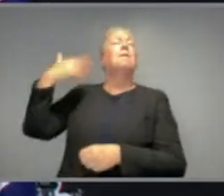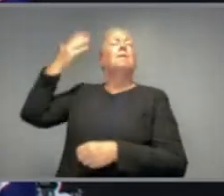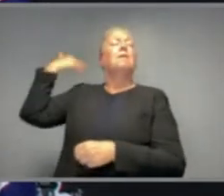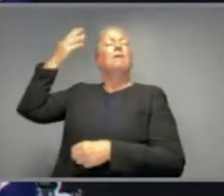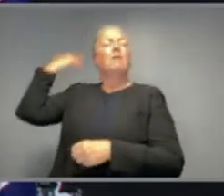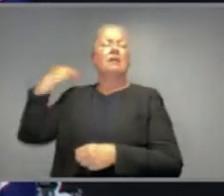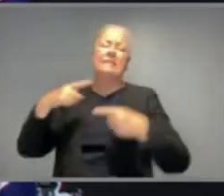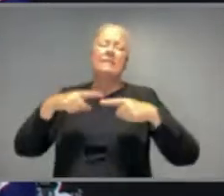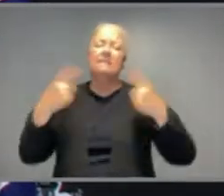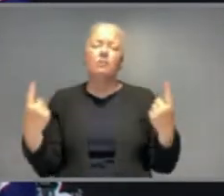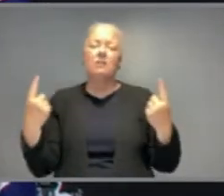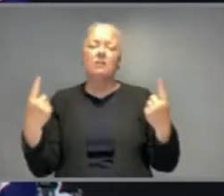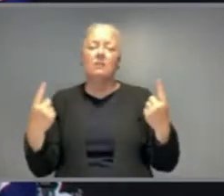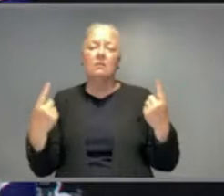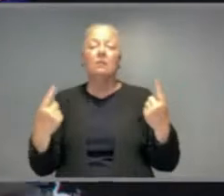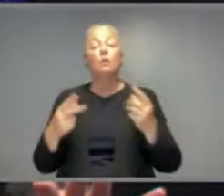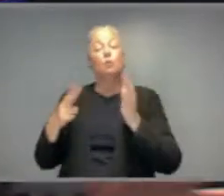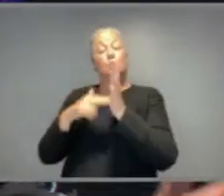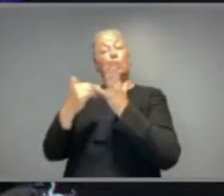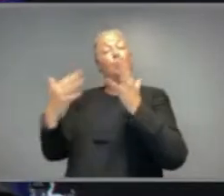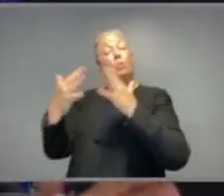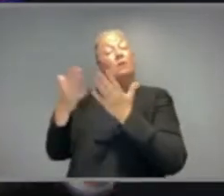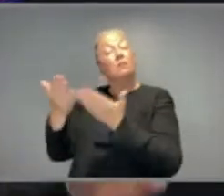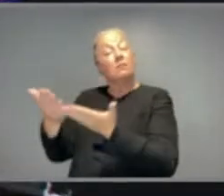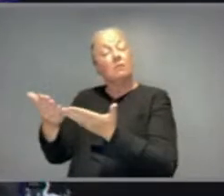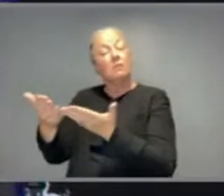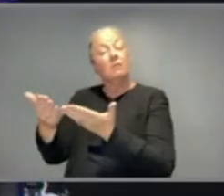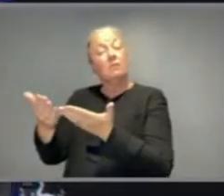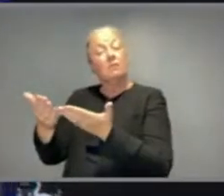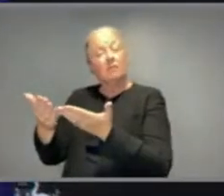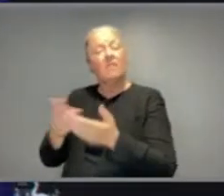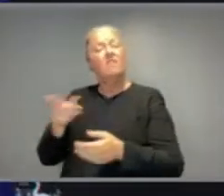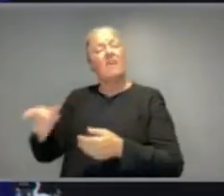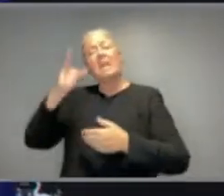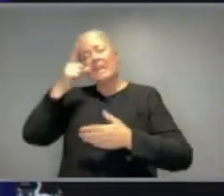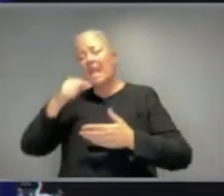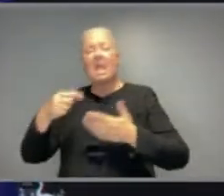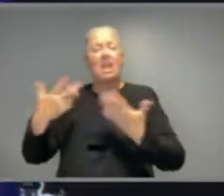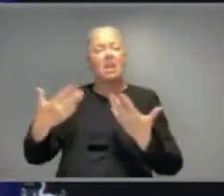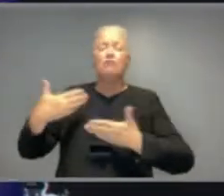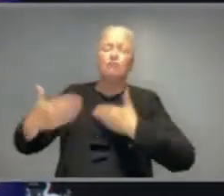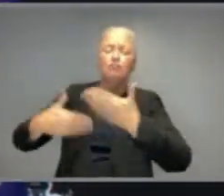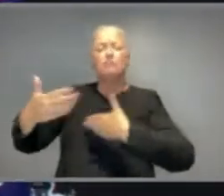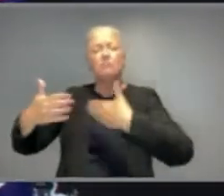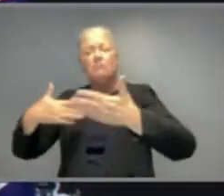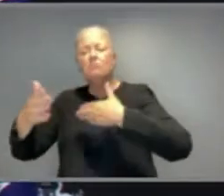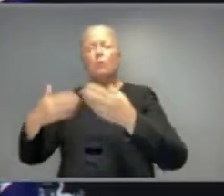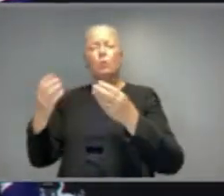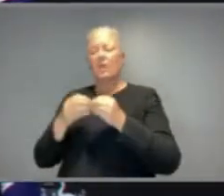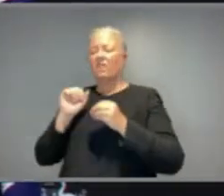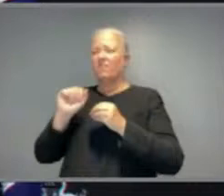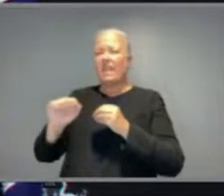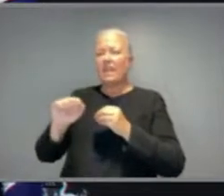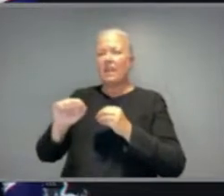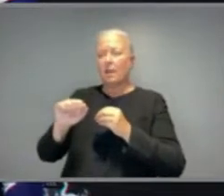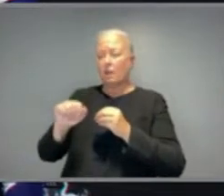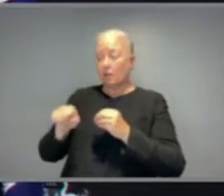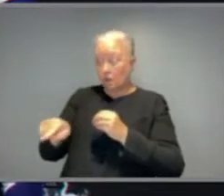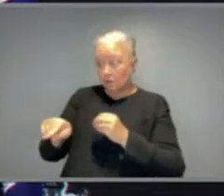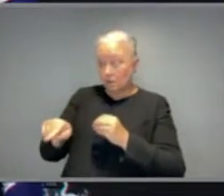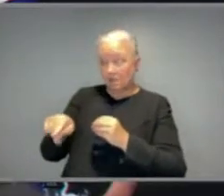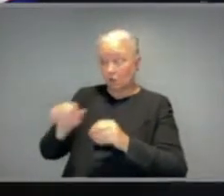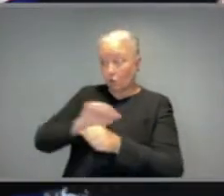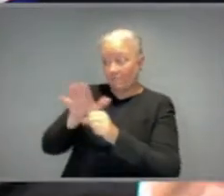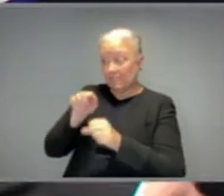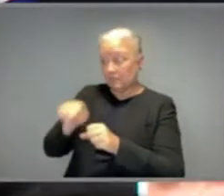states like New South Wales had been in a position where they'd been able to manage it with their outstanding contact tracing and testing systems.